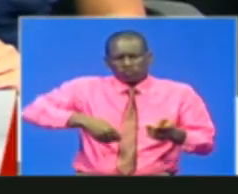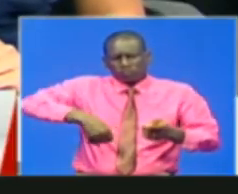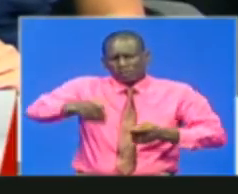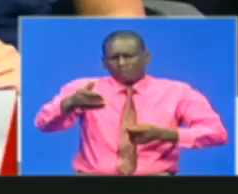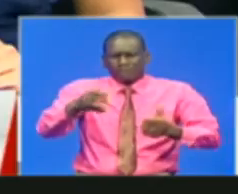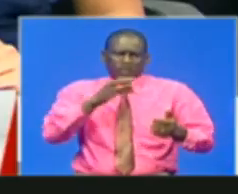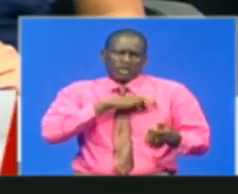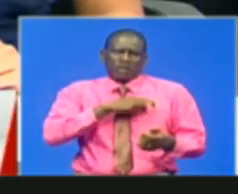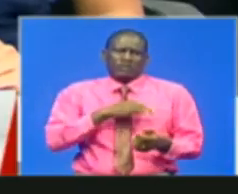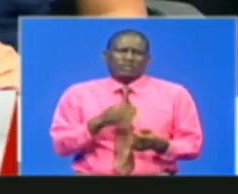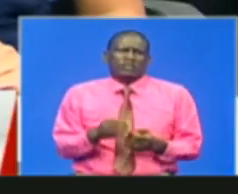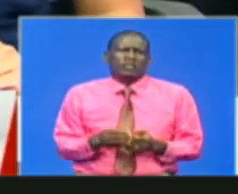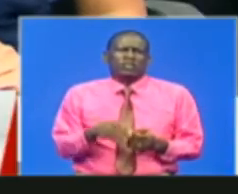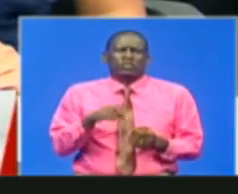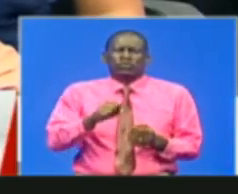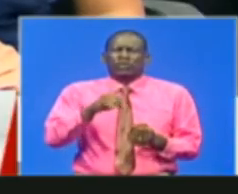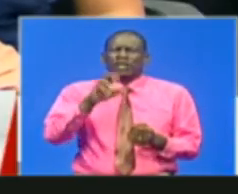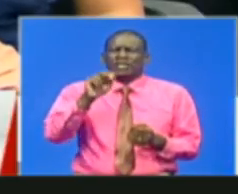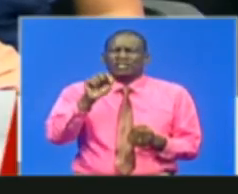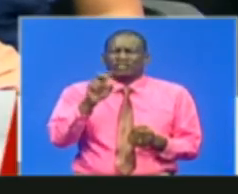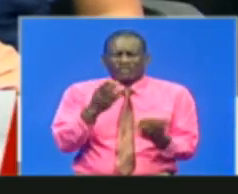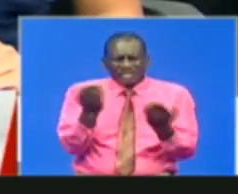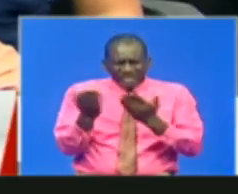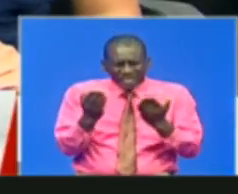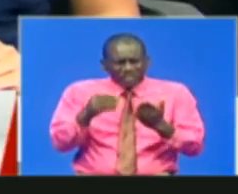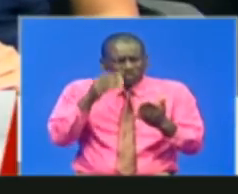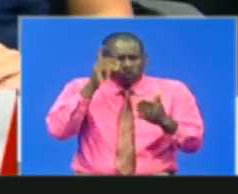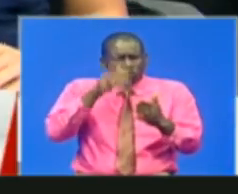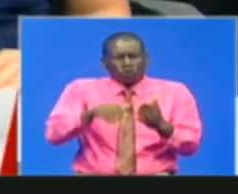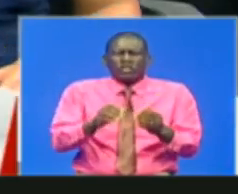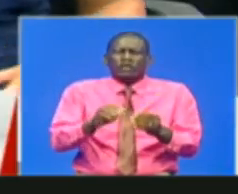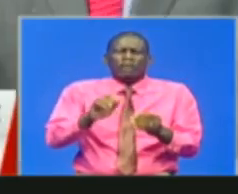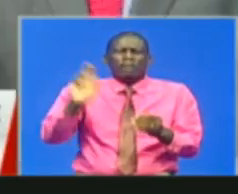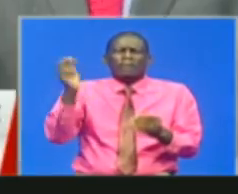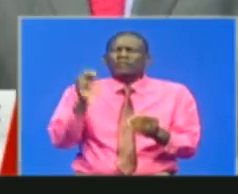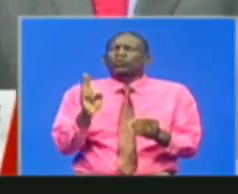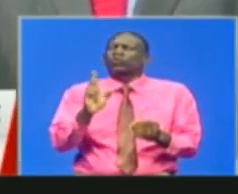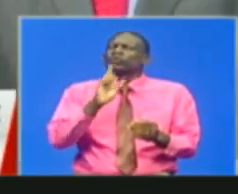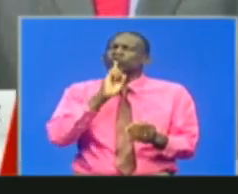NTV's Olive Burrows reads between the lines in the President's directive.